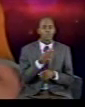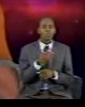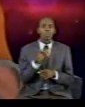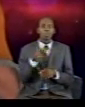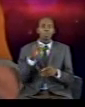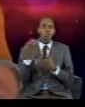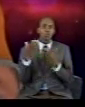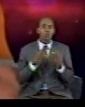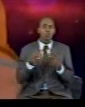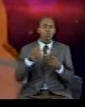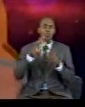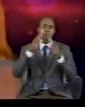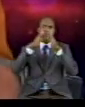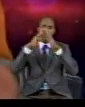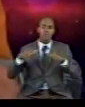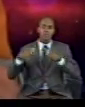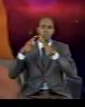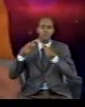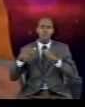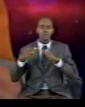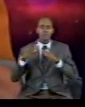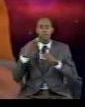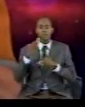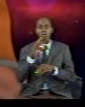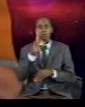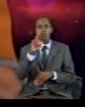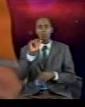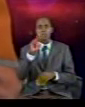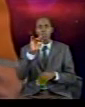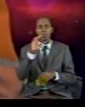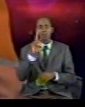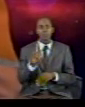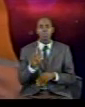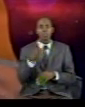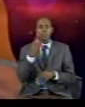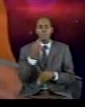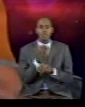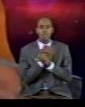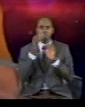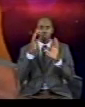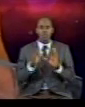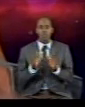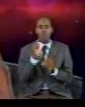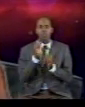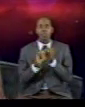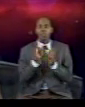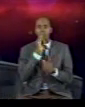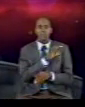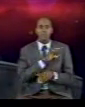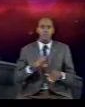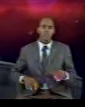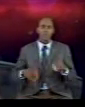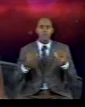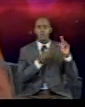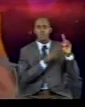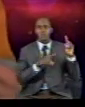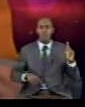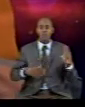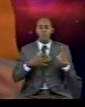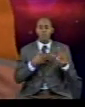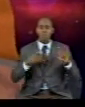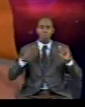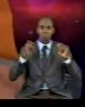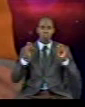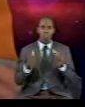a Savior, which is Christ the Lord. And suddenly there was with